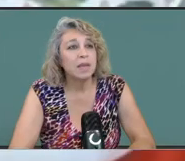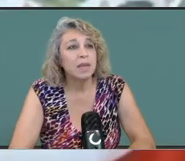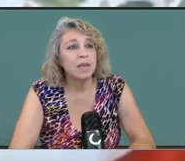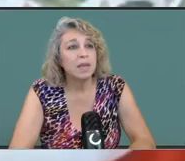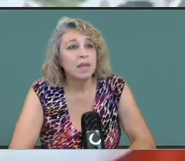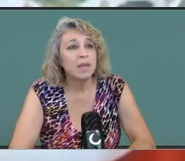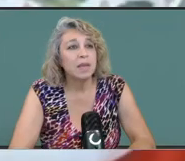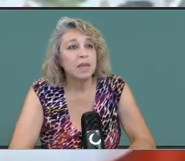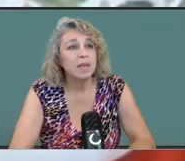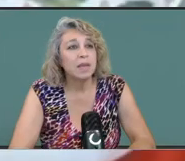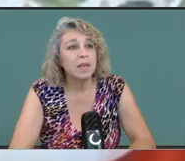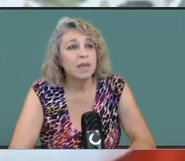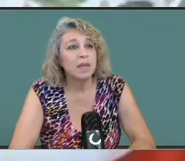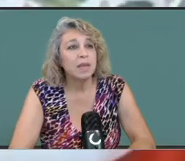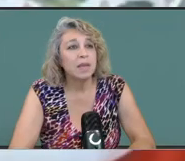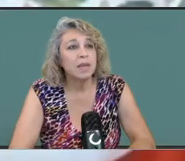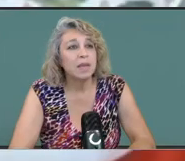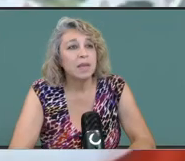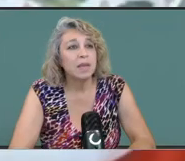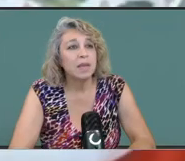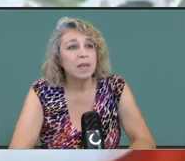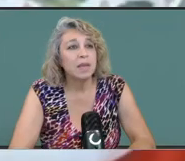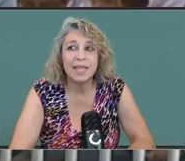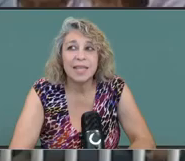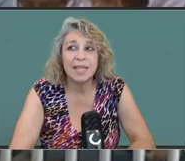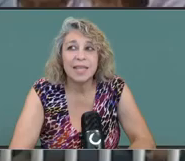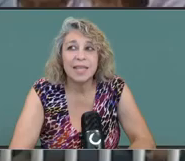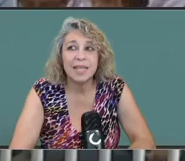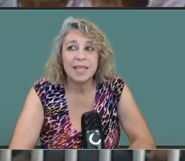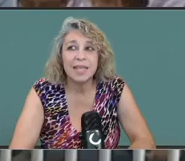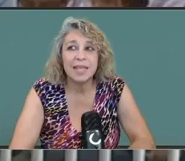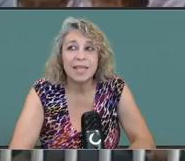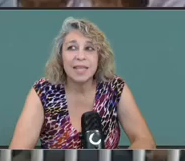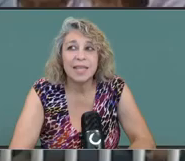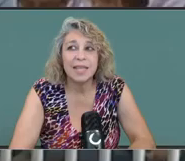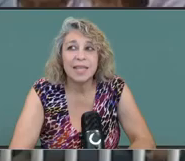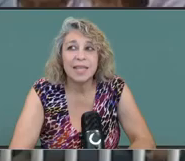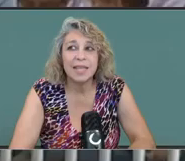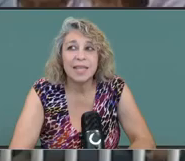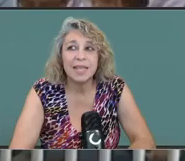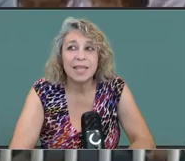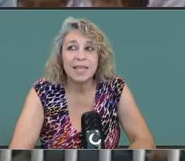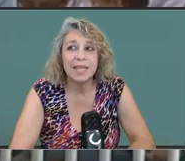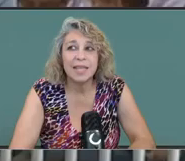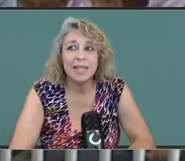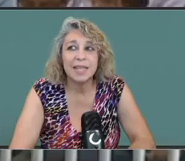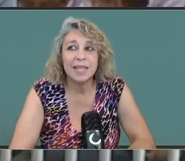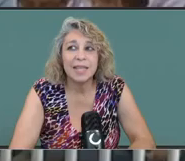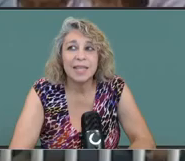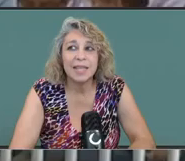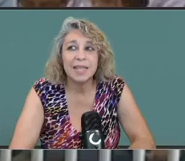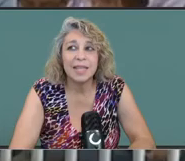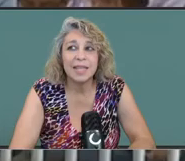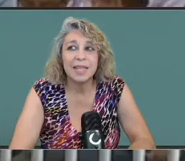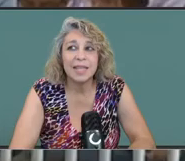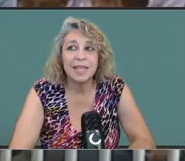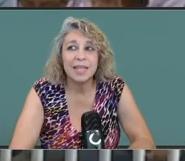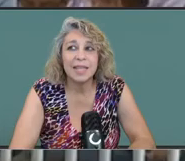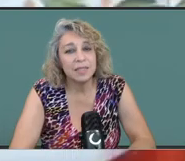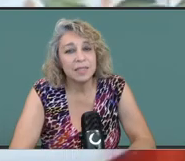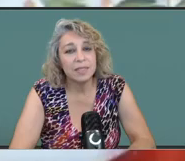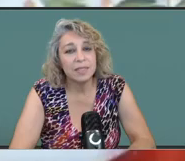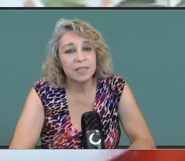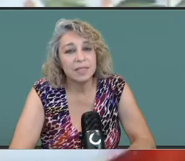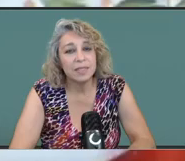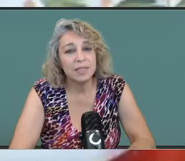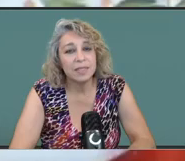50,000 million pesos. And that money is that which is being utilized to attend to the demands